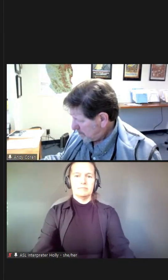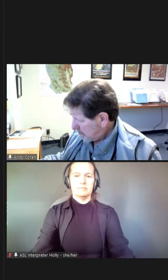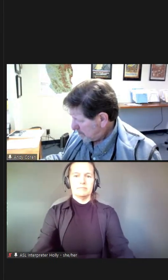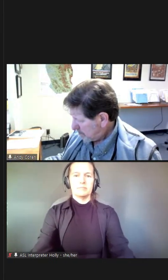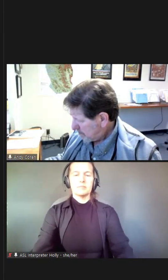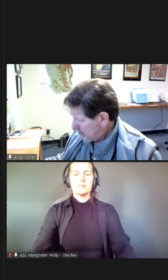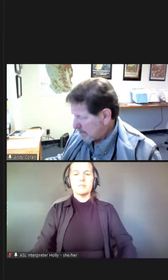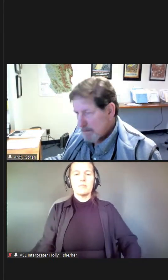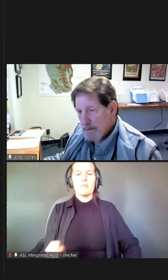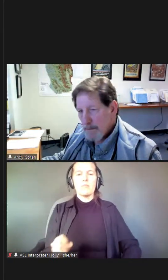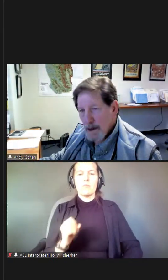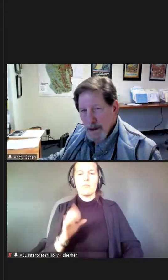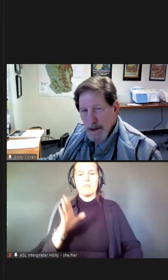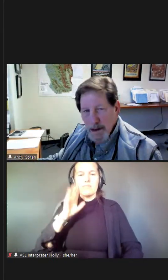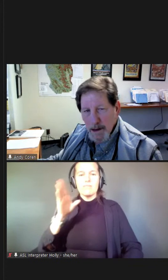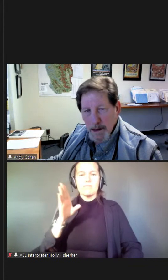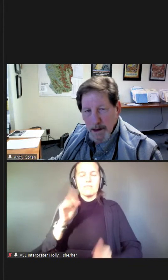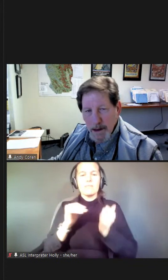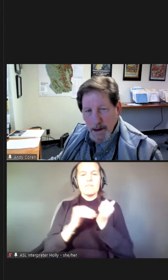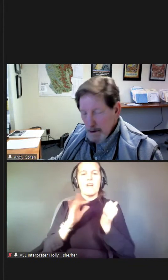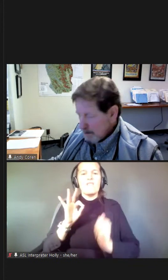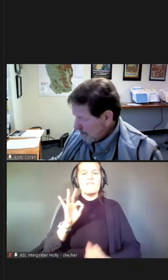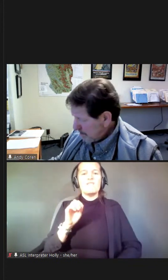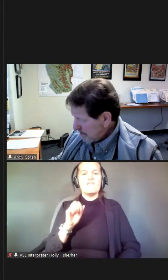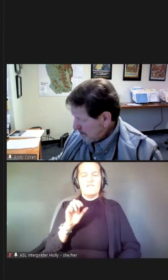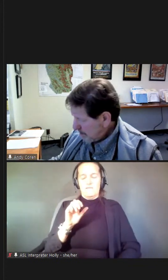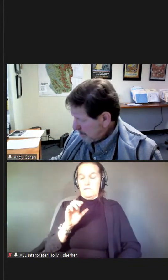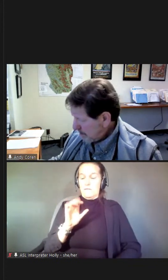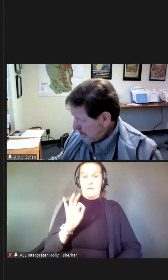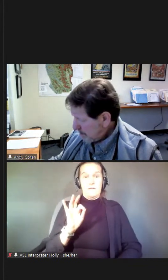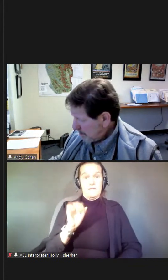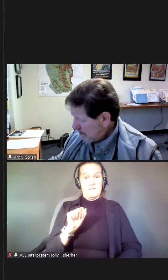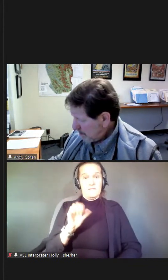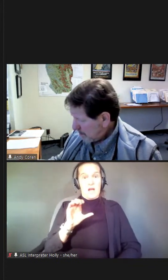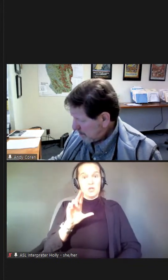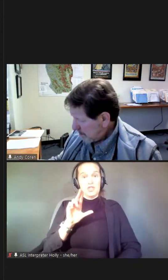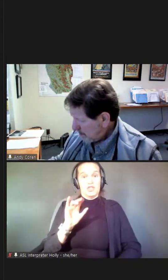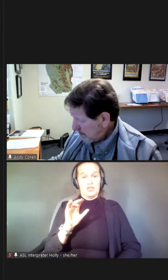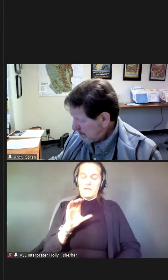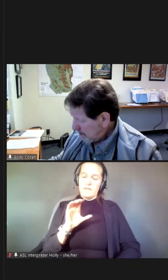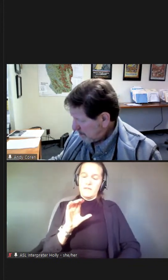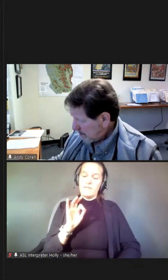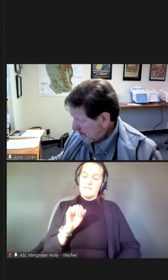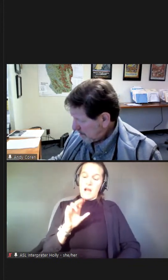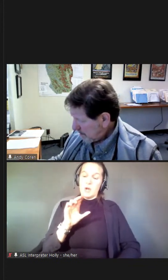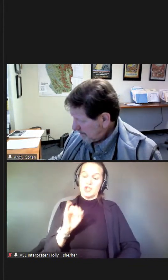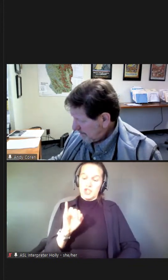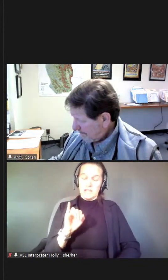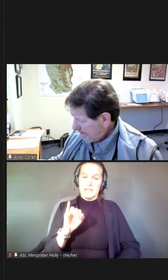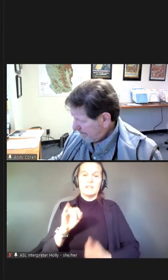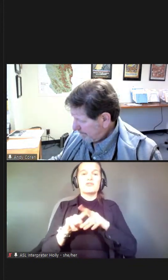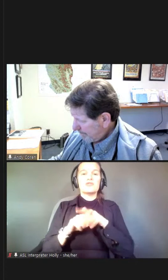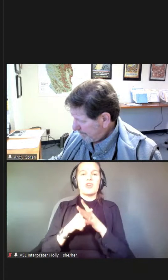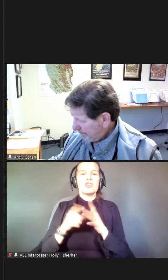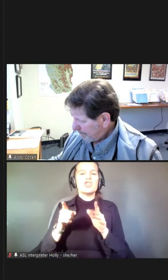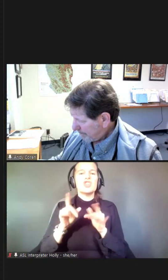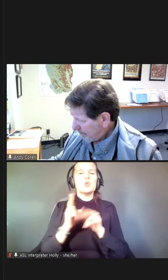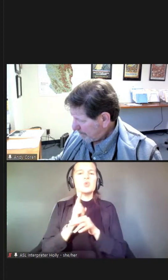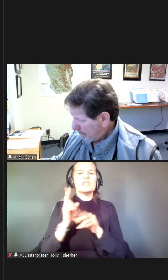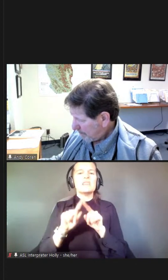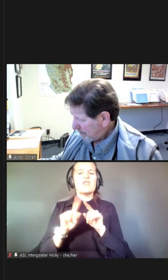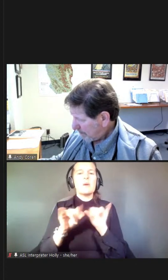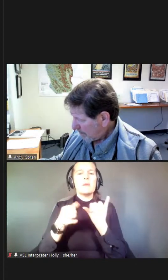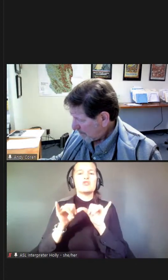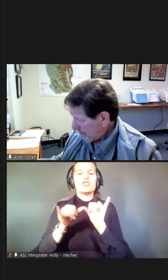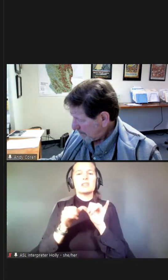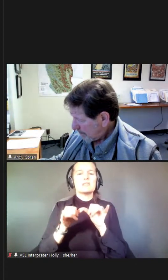Hi. So Dr. Fauci described the need to start using different metrics to measure the pandemic status, specifically pointing towards